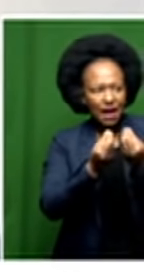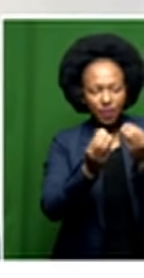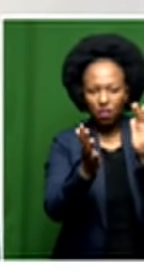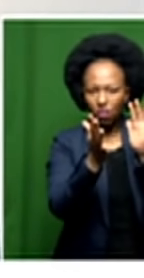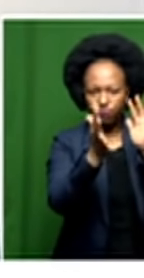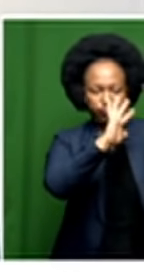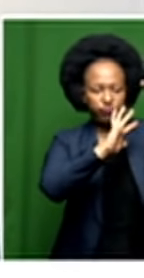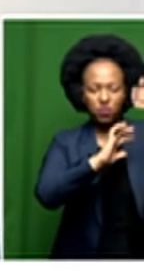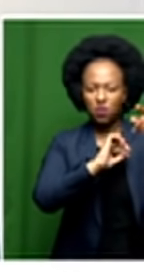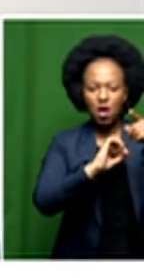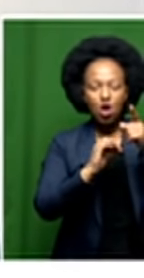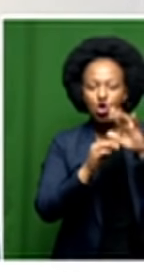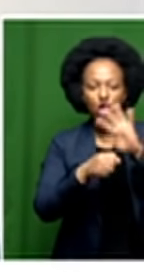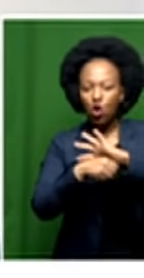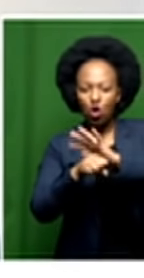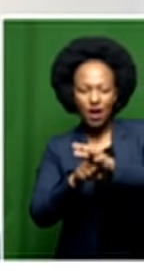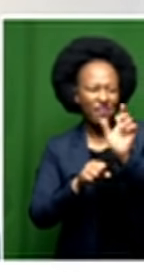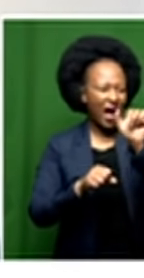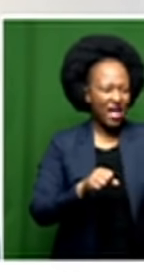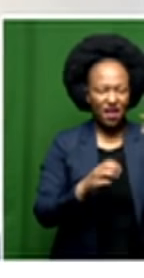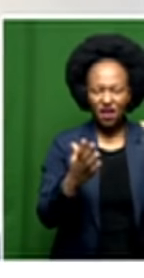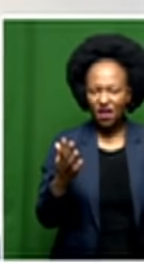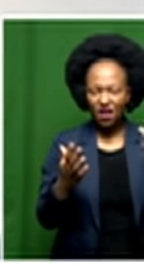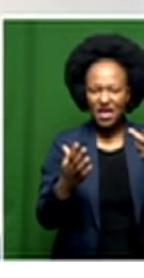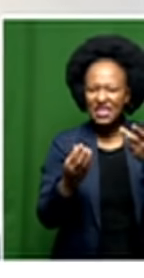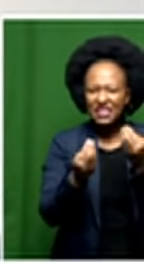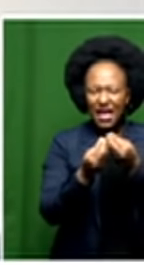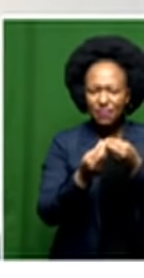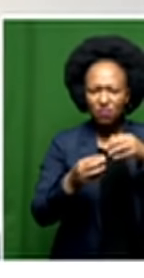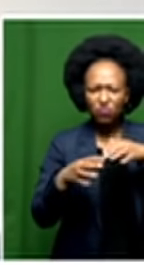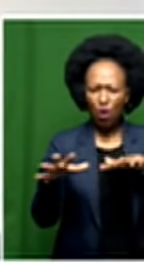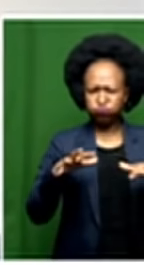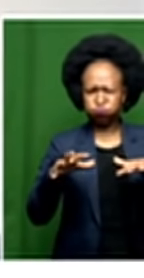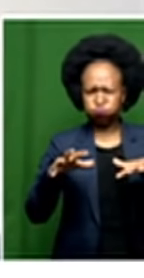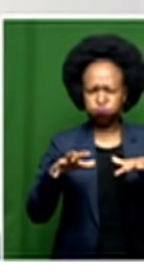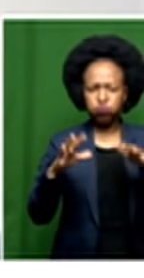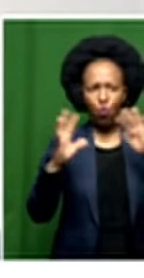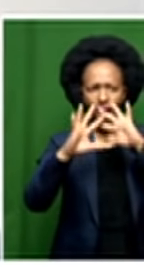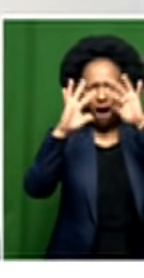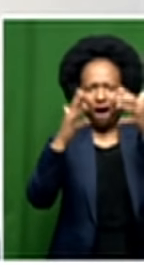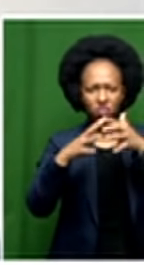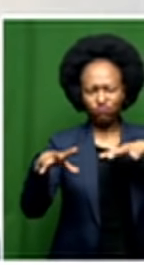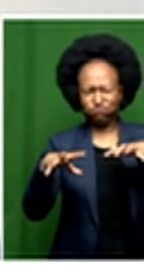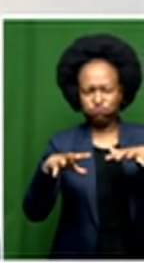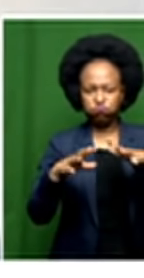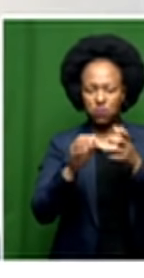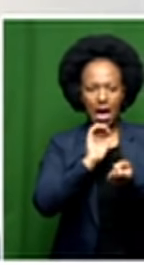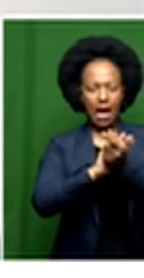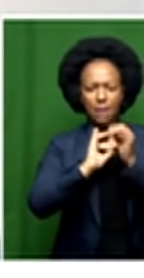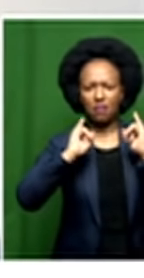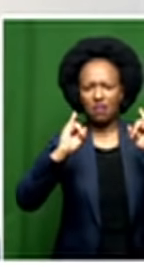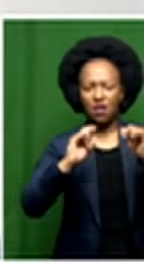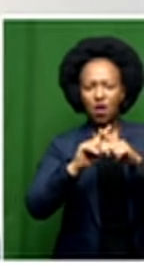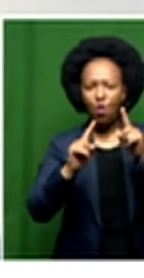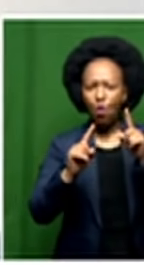an infectious disease, but an earthquake. So it's those types of supervening impossibilities, a war